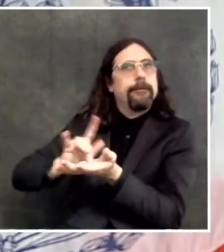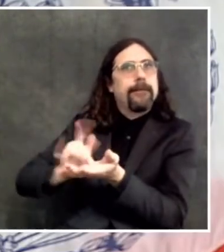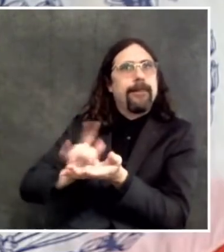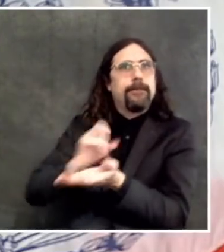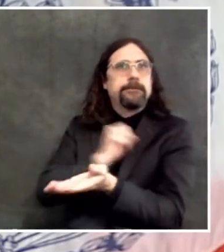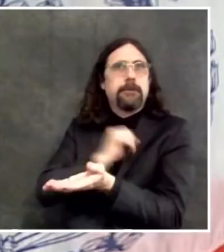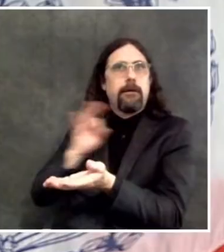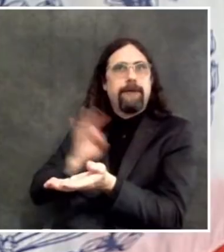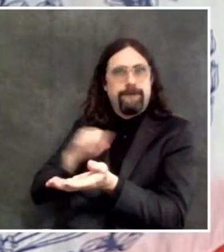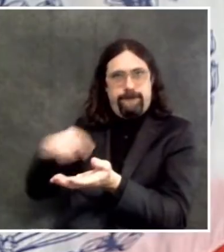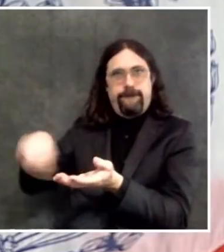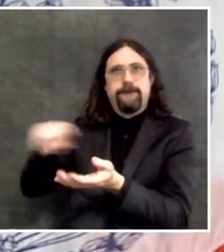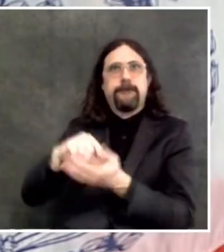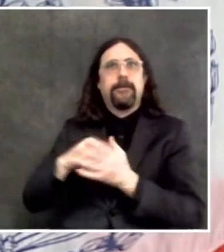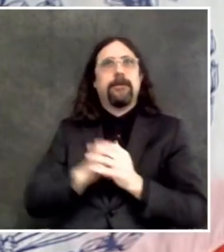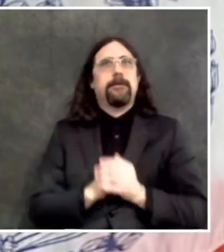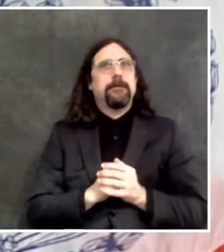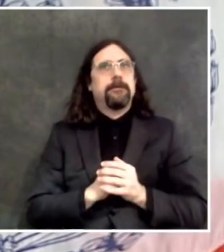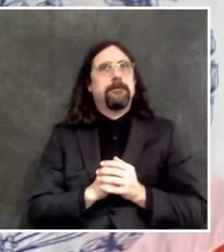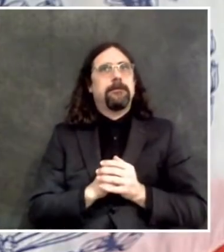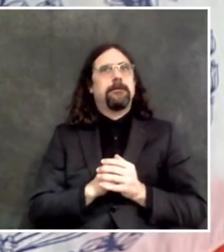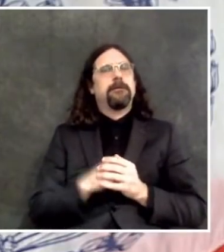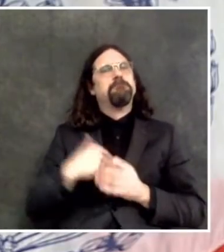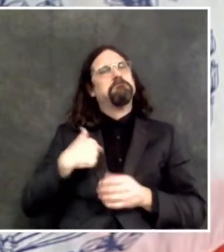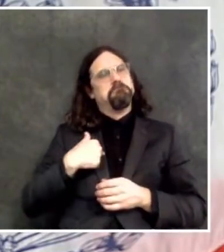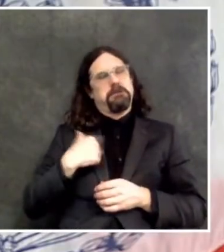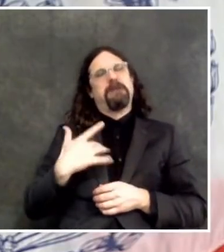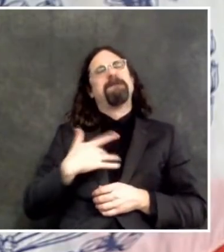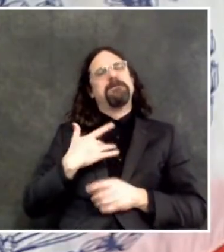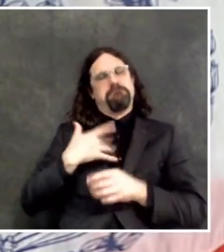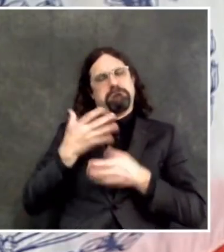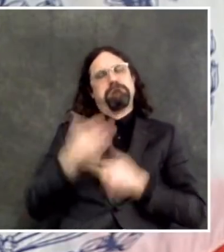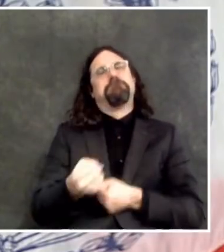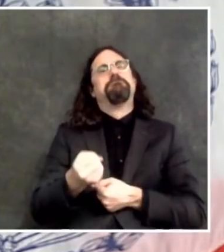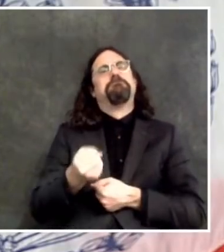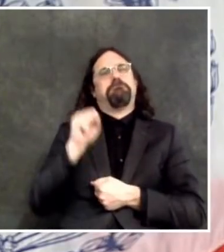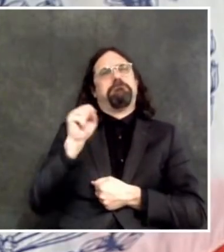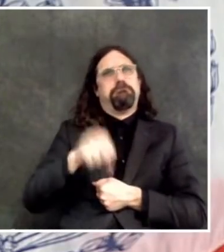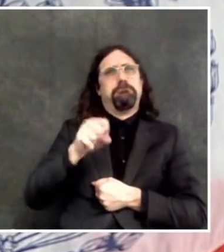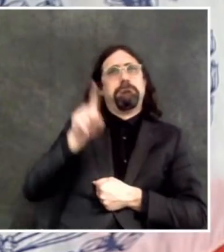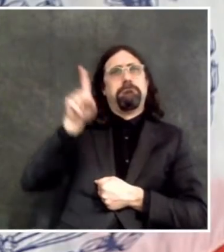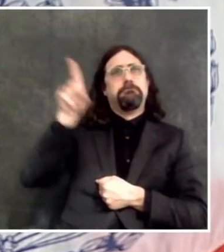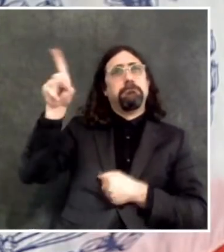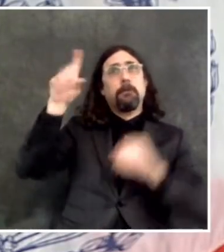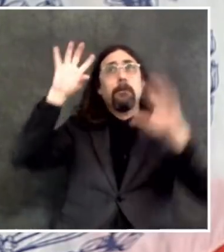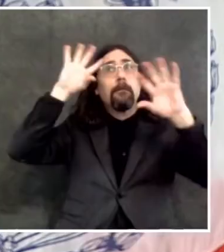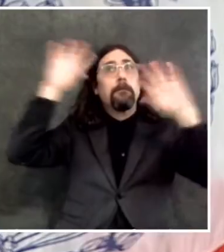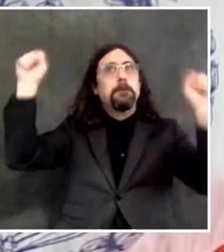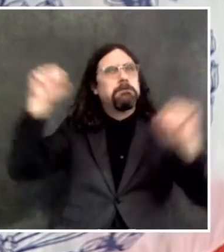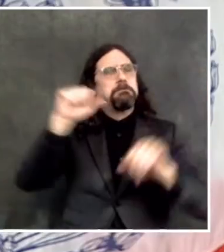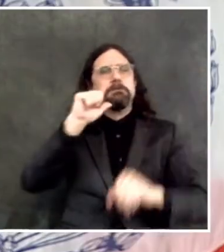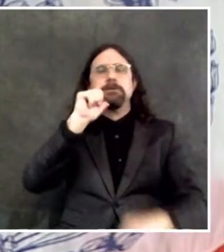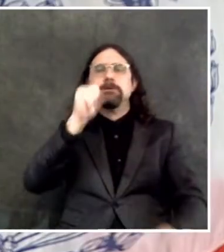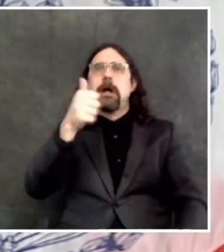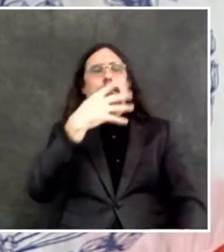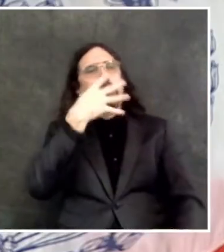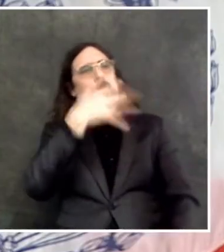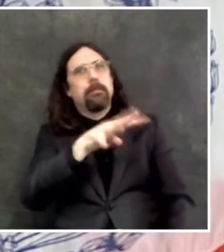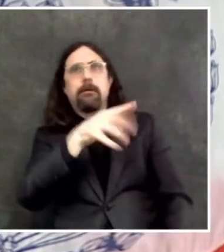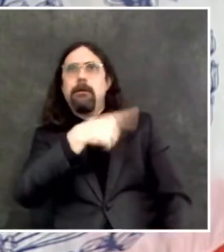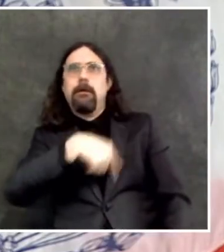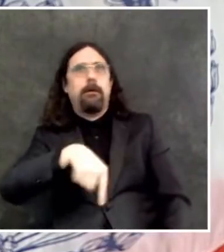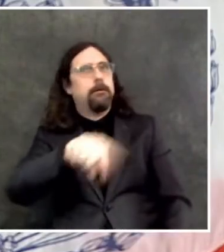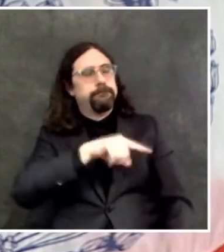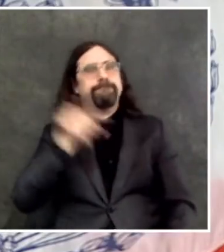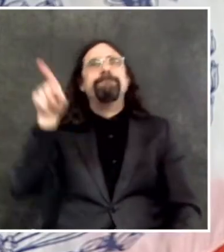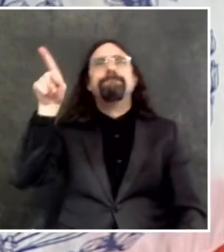of just how tough it's going to be in the weeks ahead in New York City. But we know there's other places about to face this same reality.